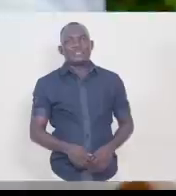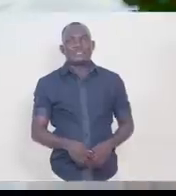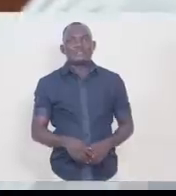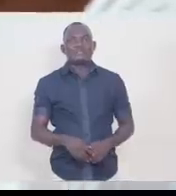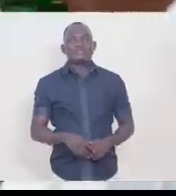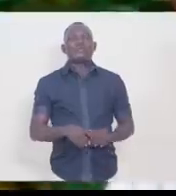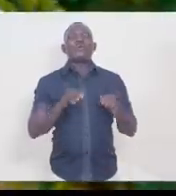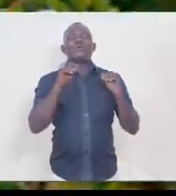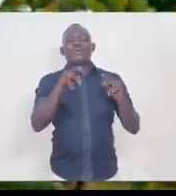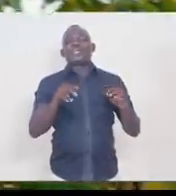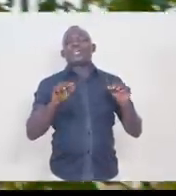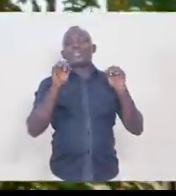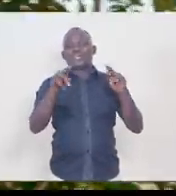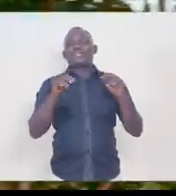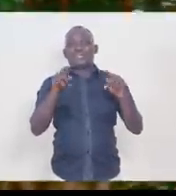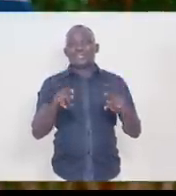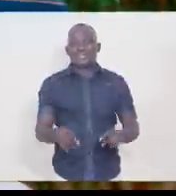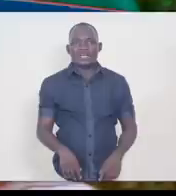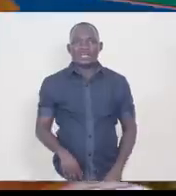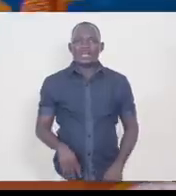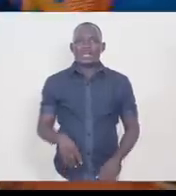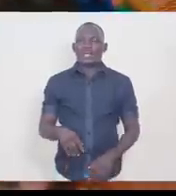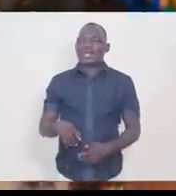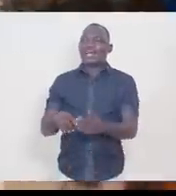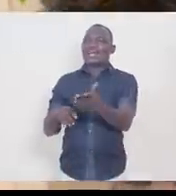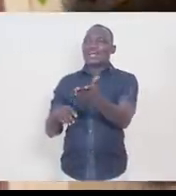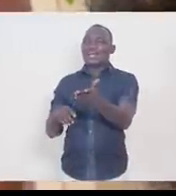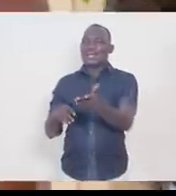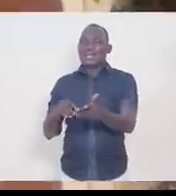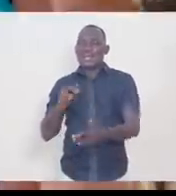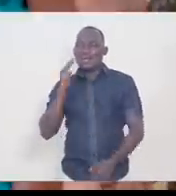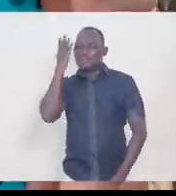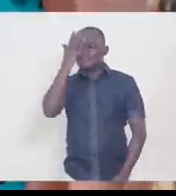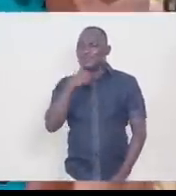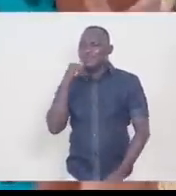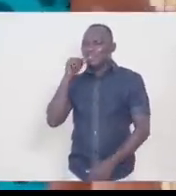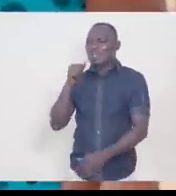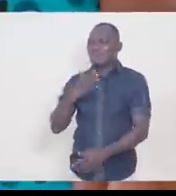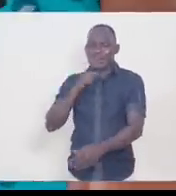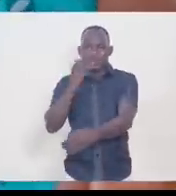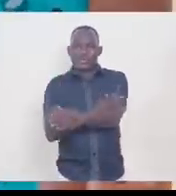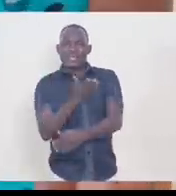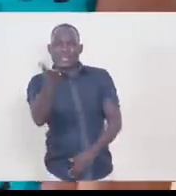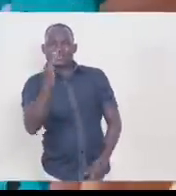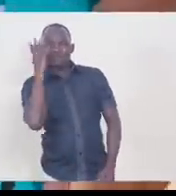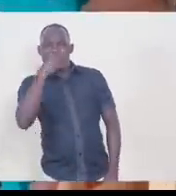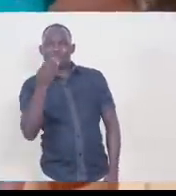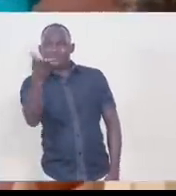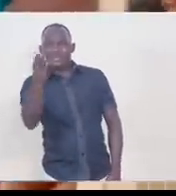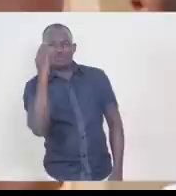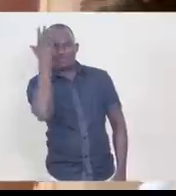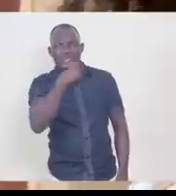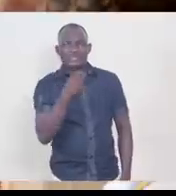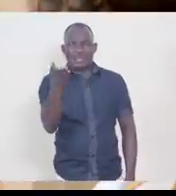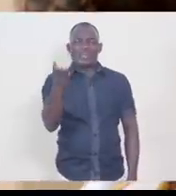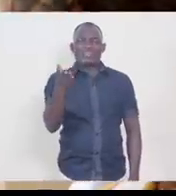saying? Okay. Hey, so adorable. Right. That's my daughter. Look at this